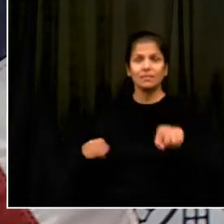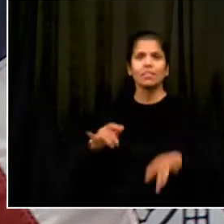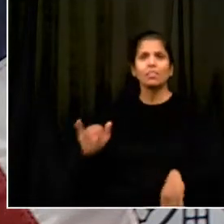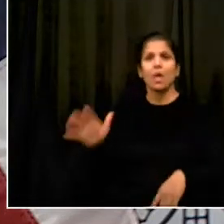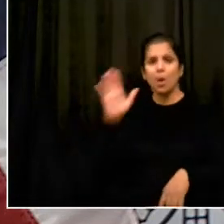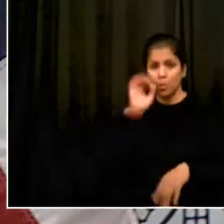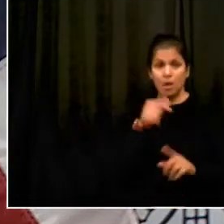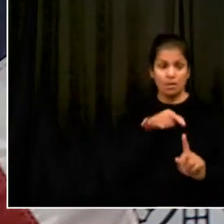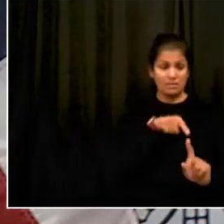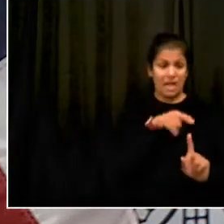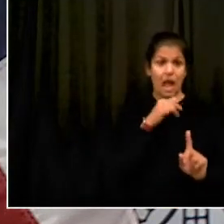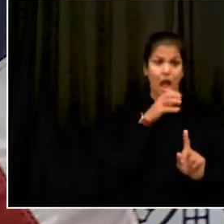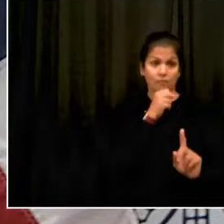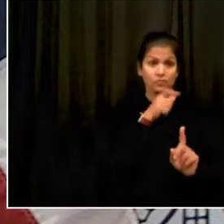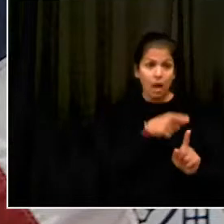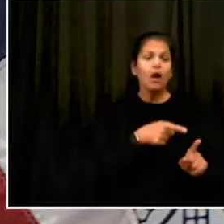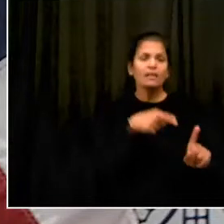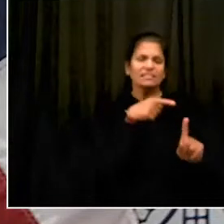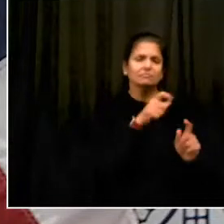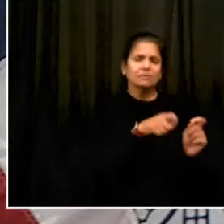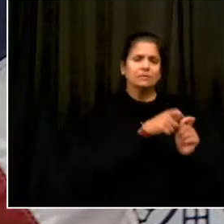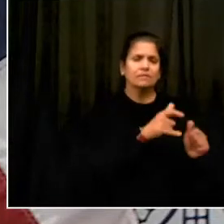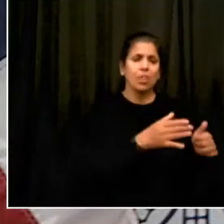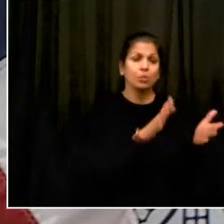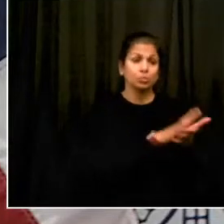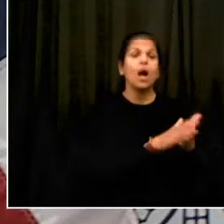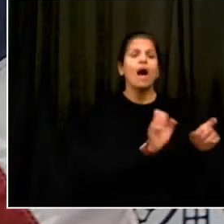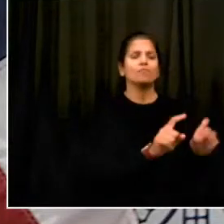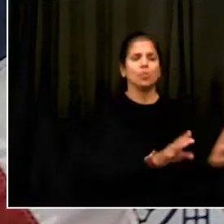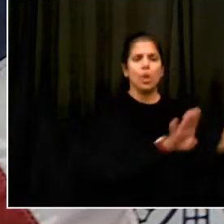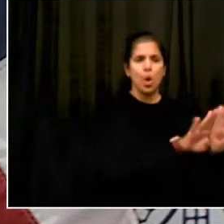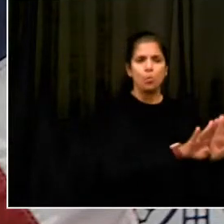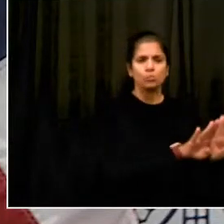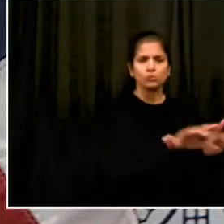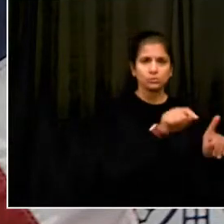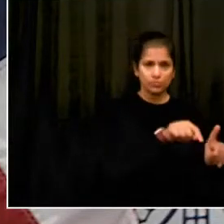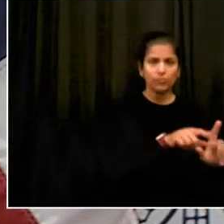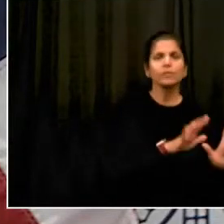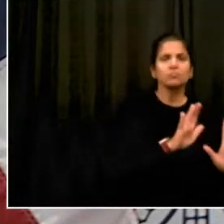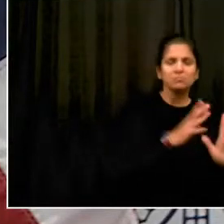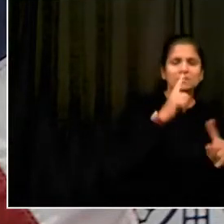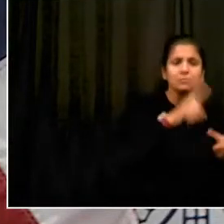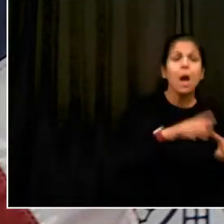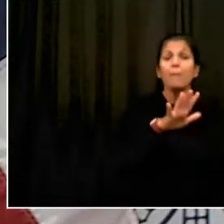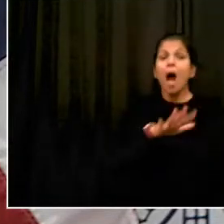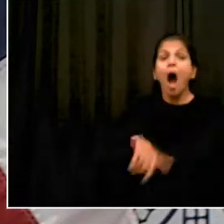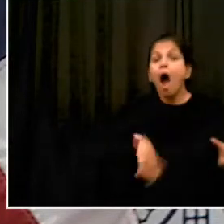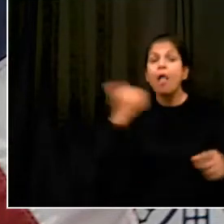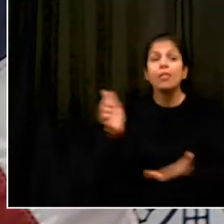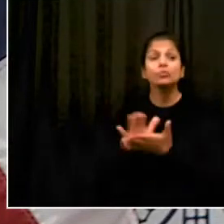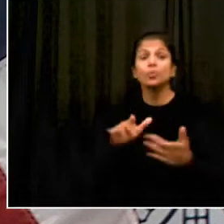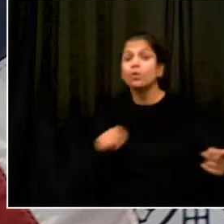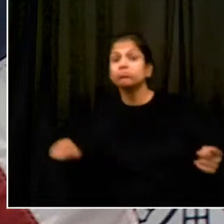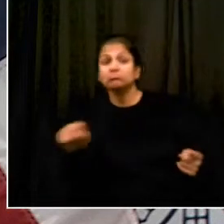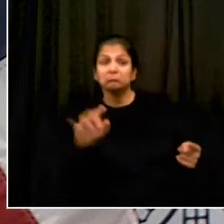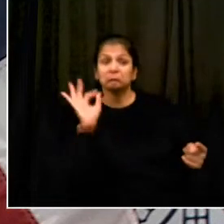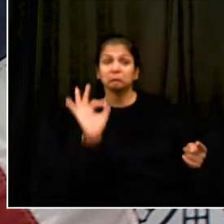go to that work immediately and see what we can do to get as many of those open as possible. Look,